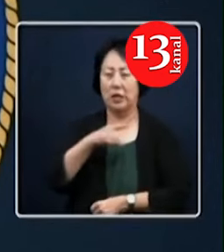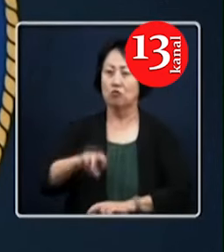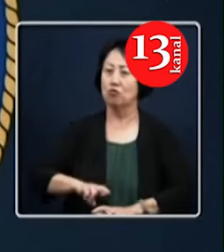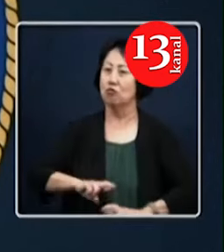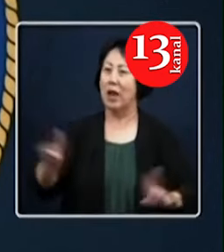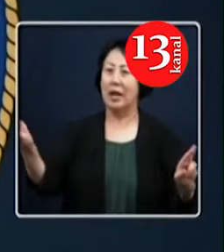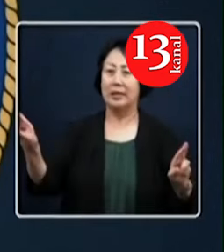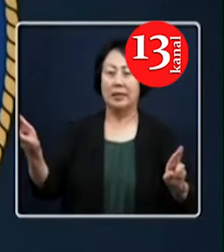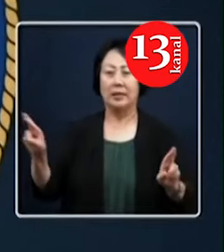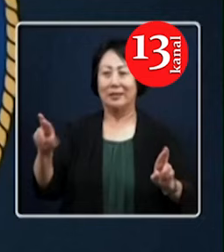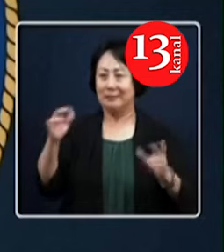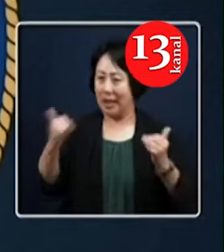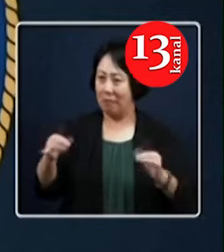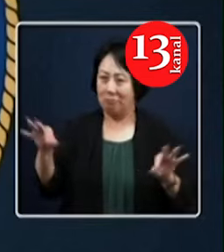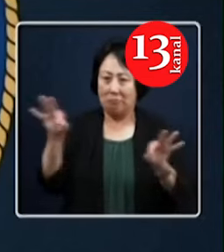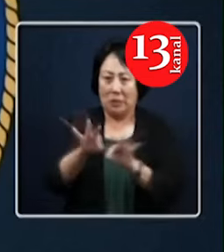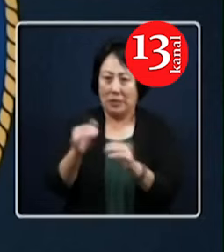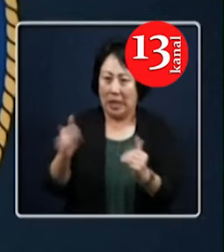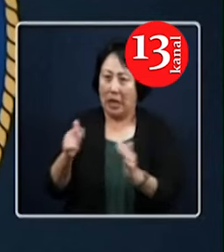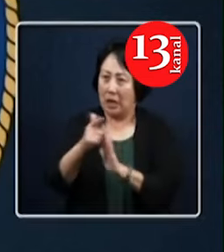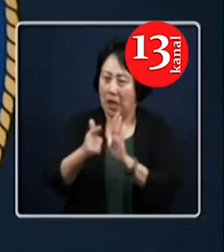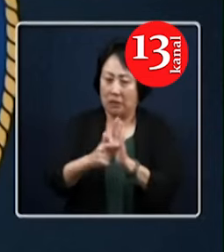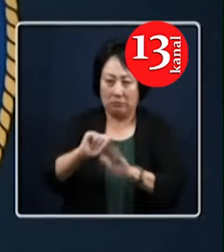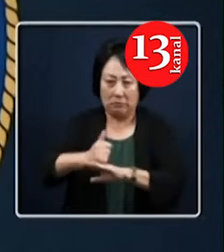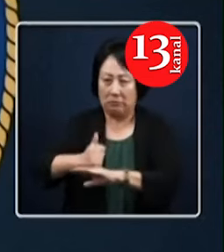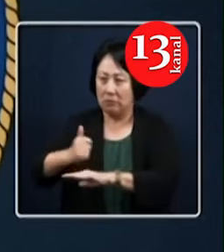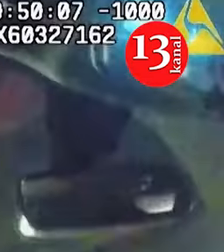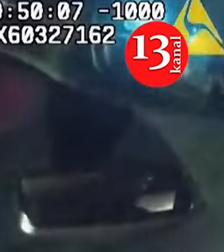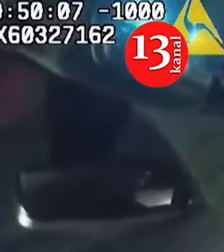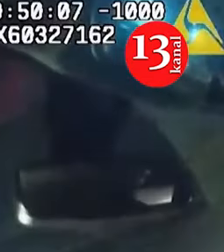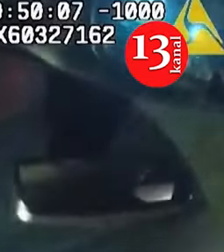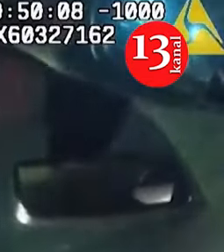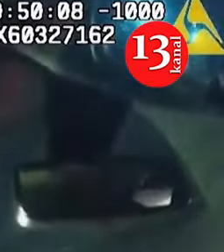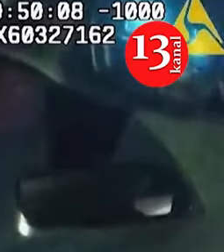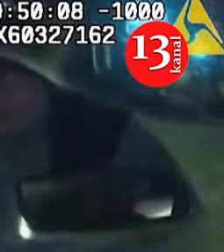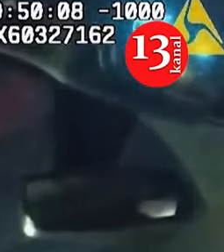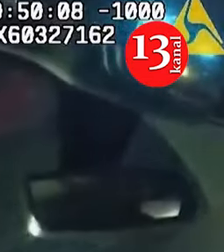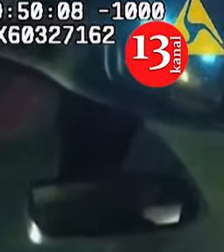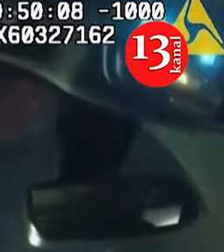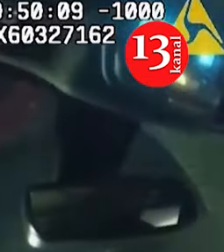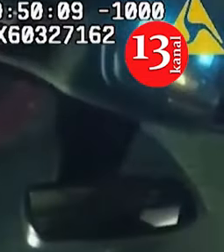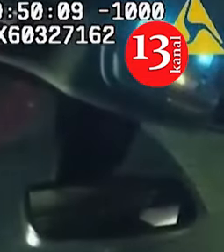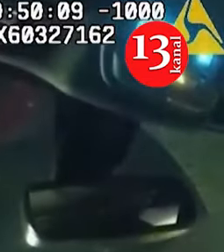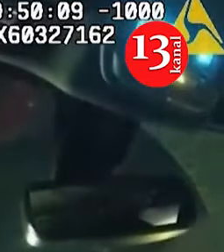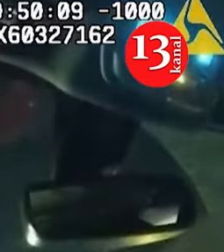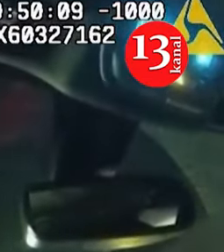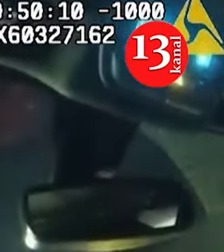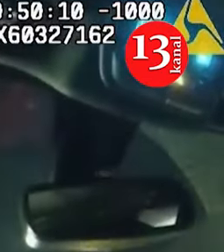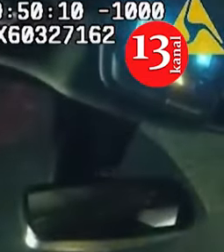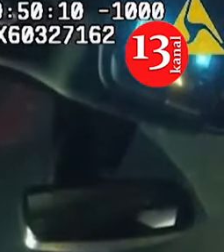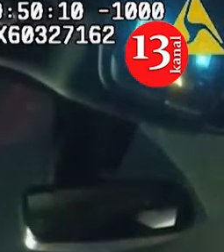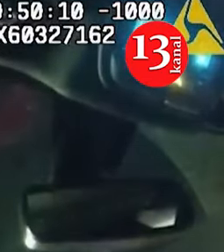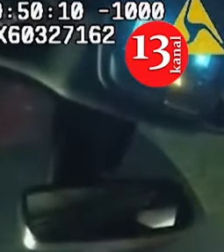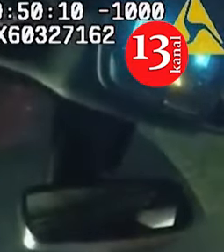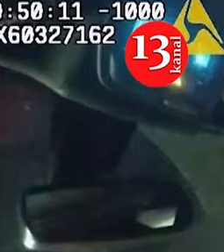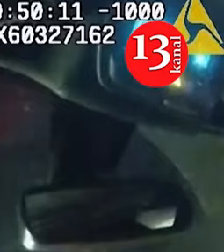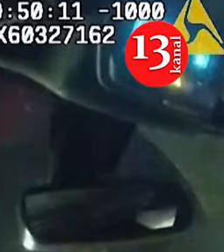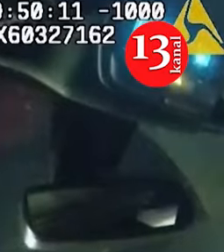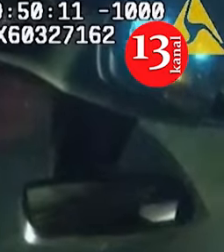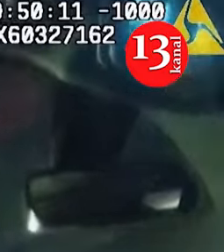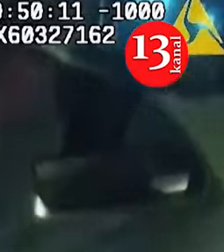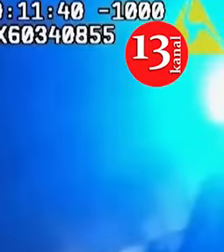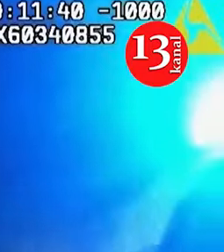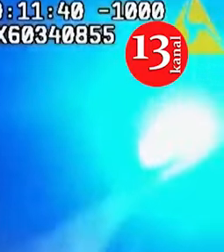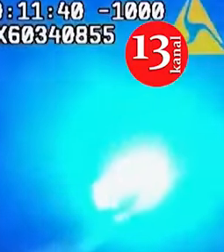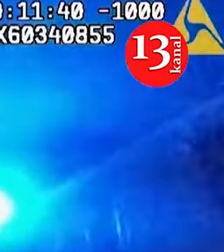meet that urgency with legislation that will help us. Stop being stubborn and get out of Lahaina